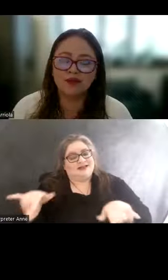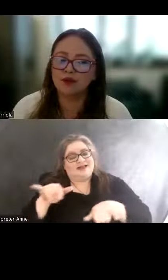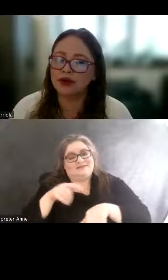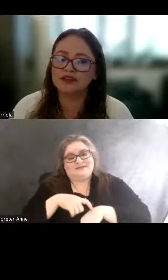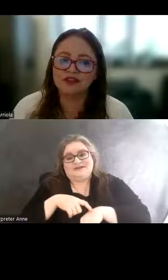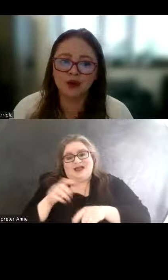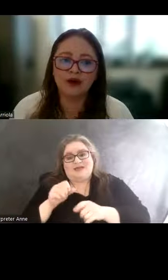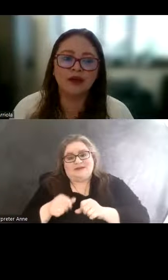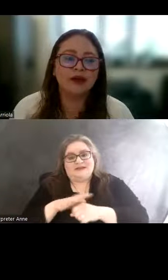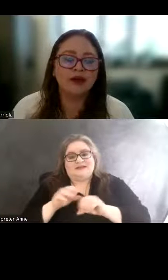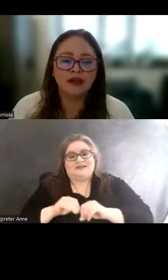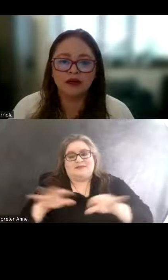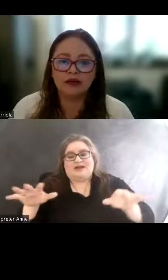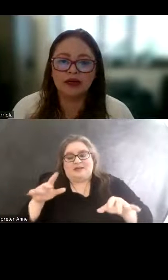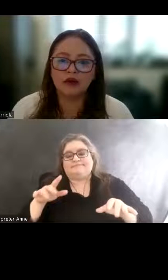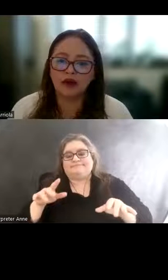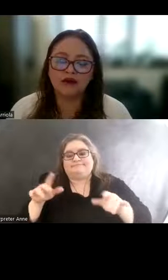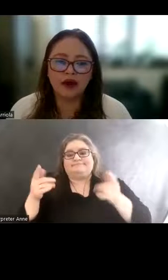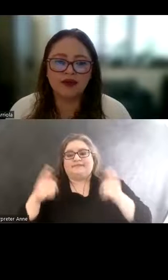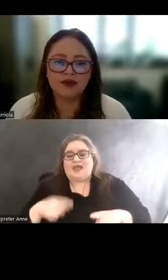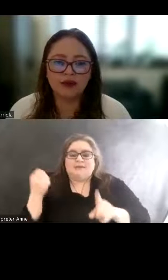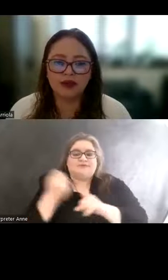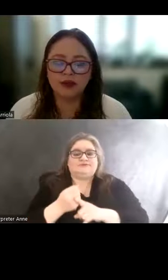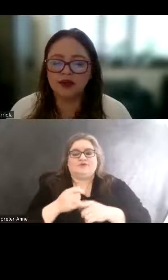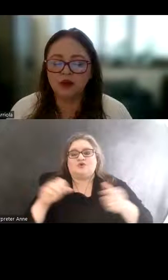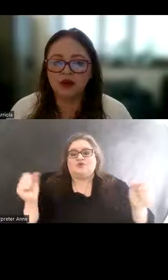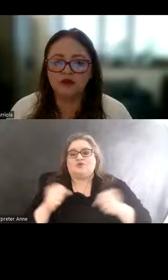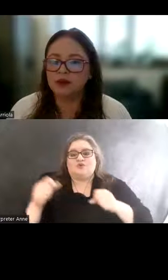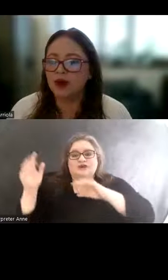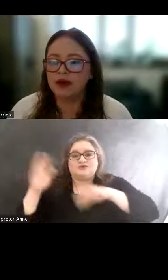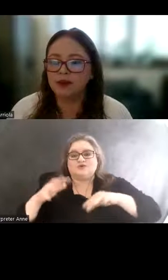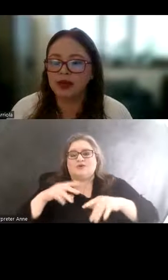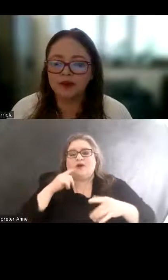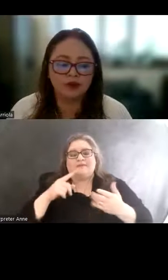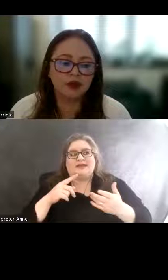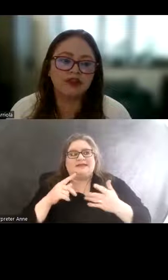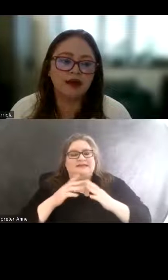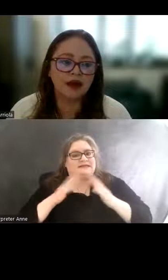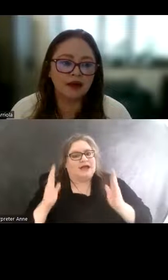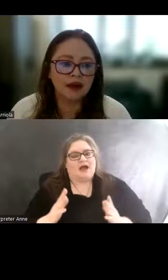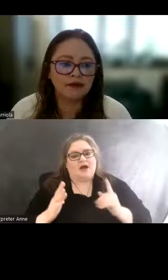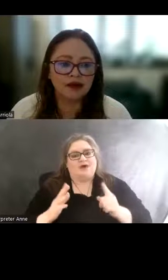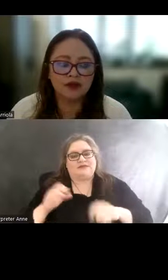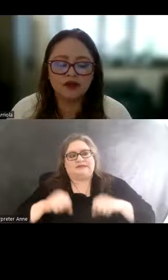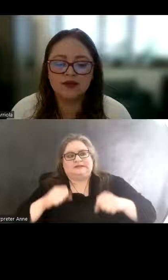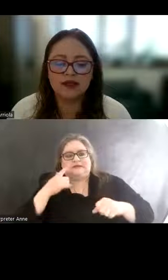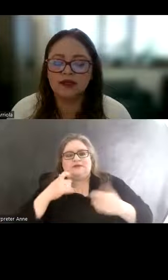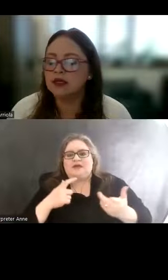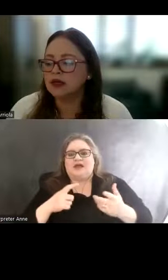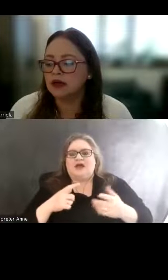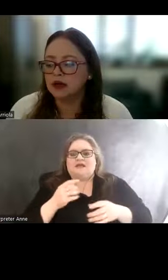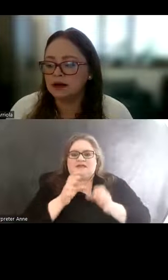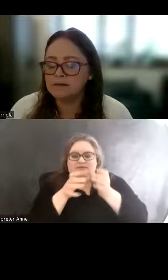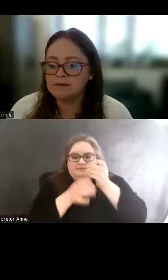that winter storm that created a lot of housing instability because a lot of people had pipes burst, they had lack of